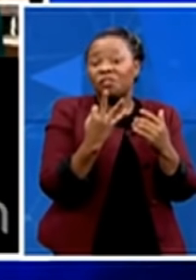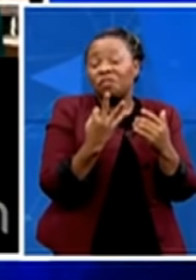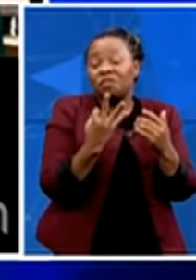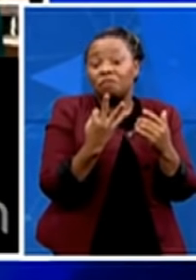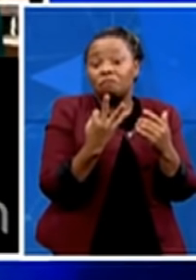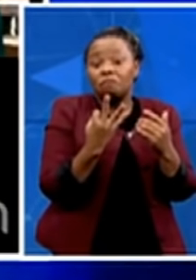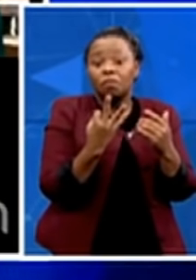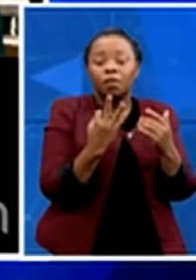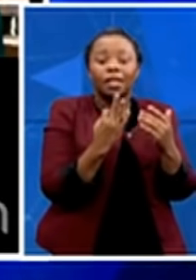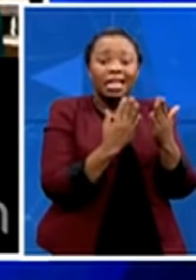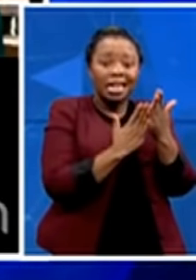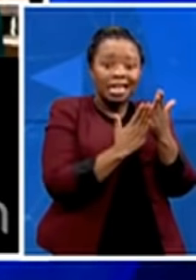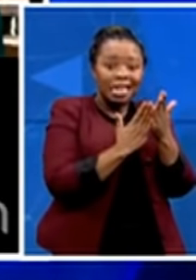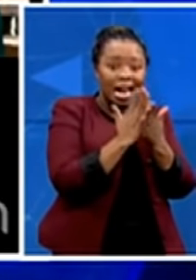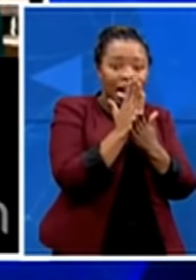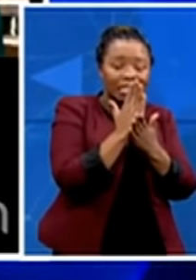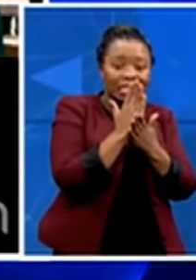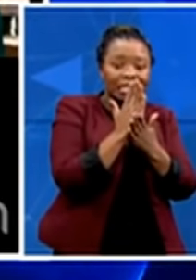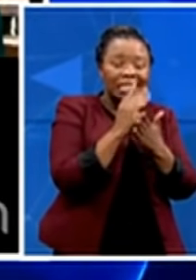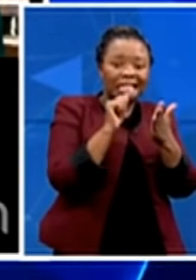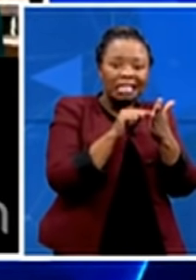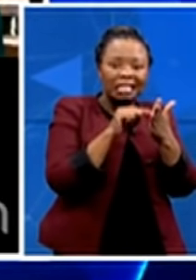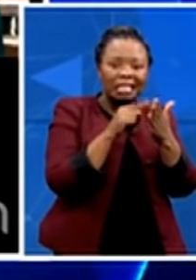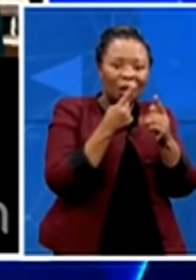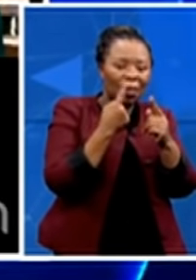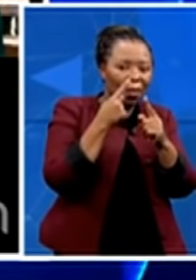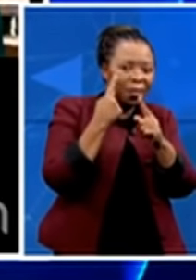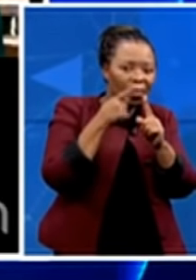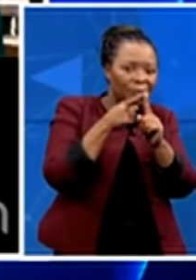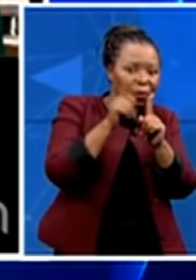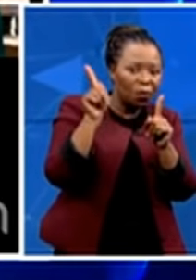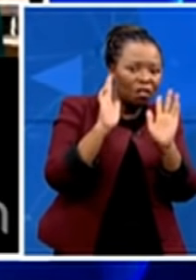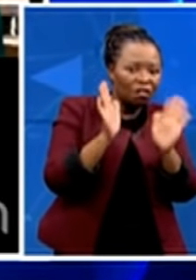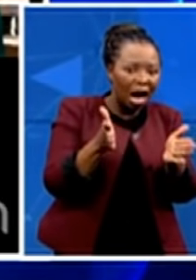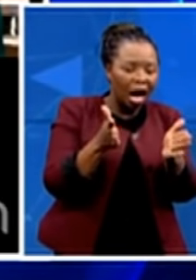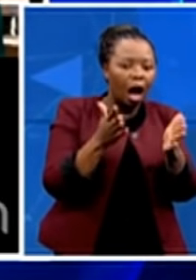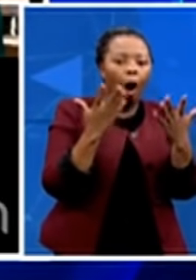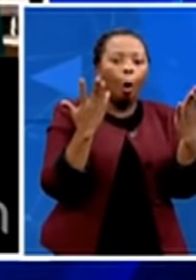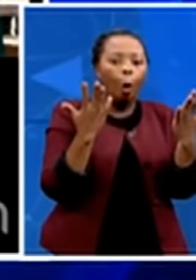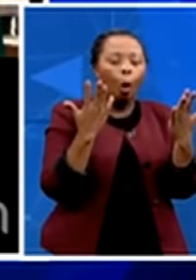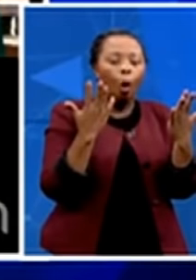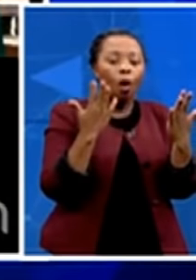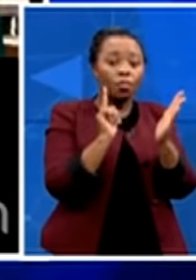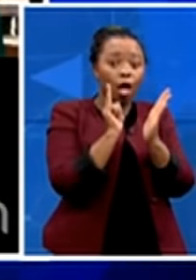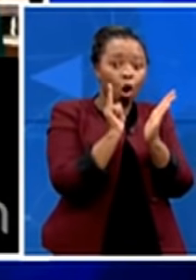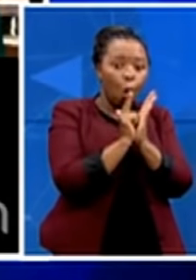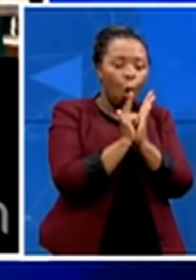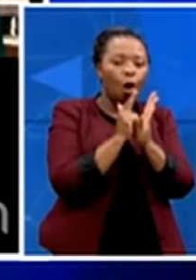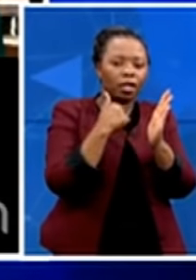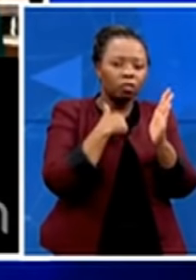been infringed, or the law, quote unquote, that we're here to examine or rescind or reconsider or whatever,